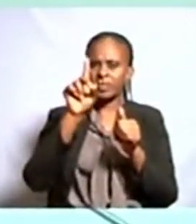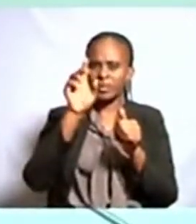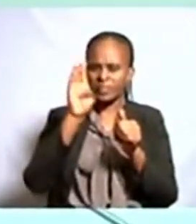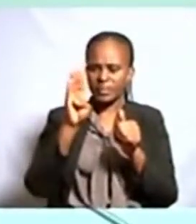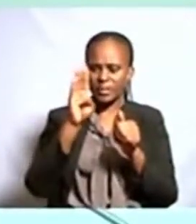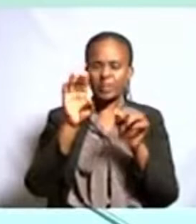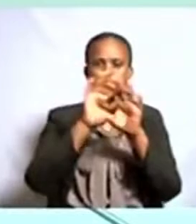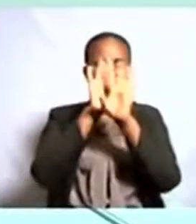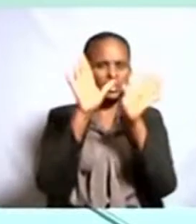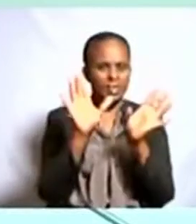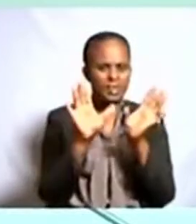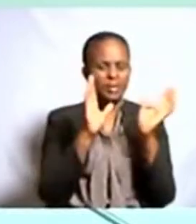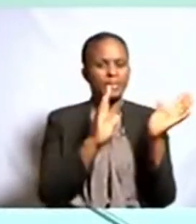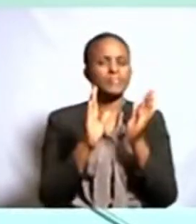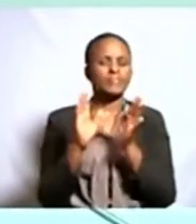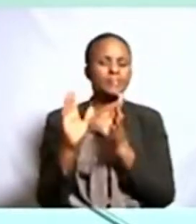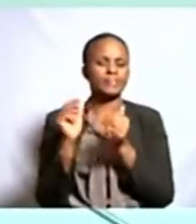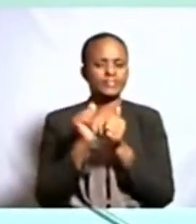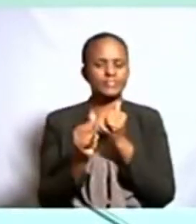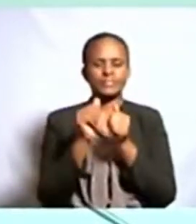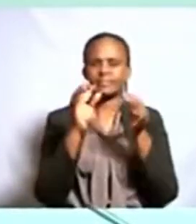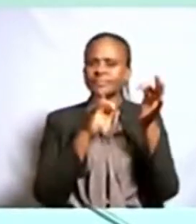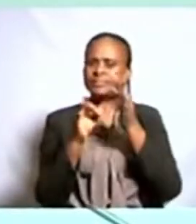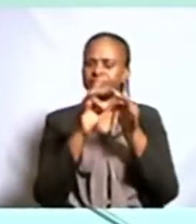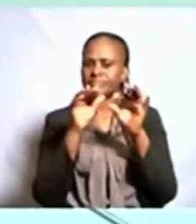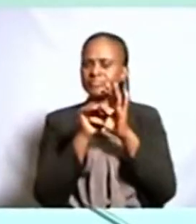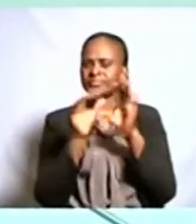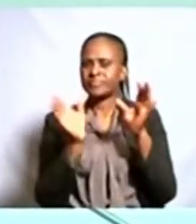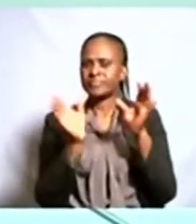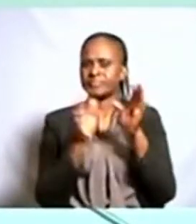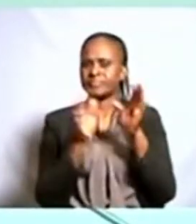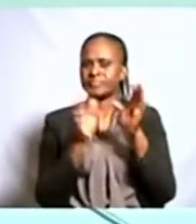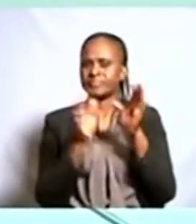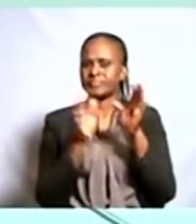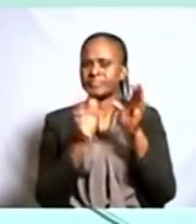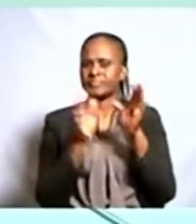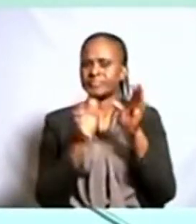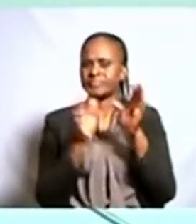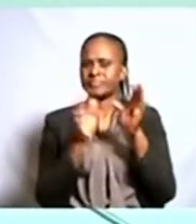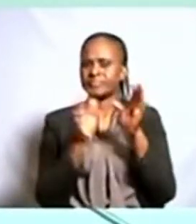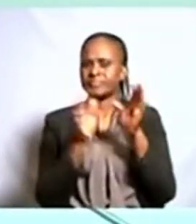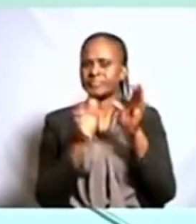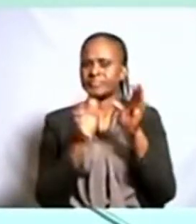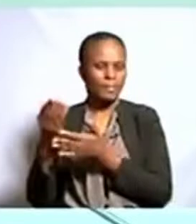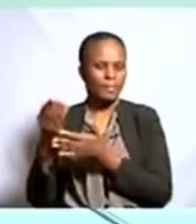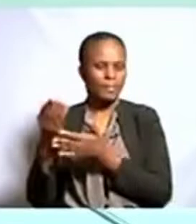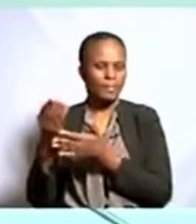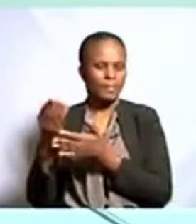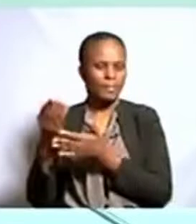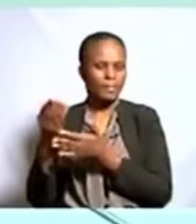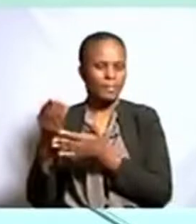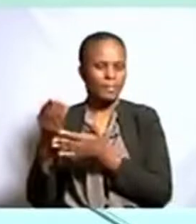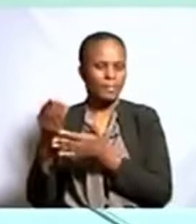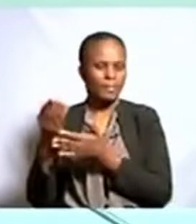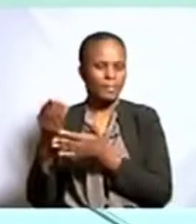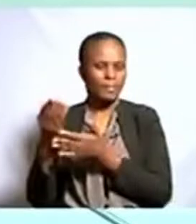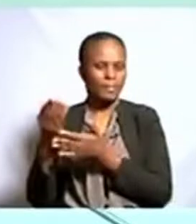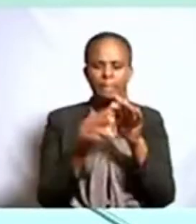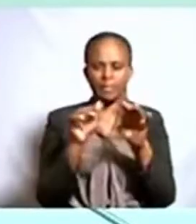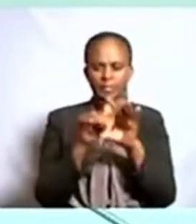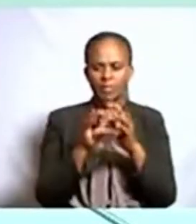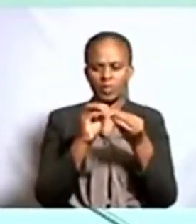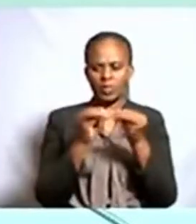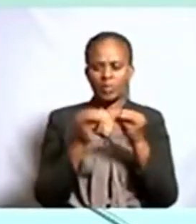the procurement plan, which highlights, among others, the amounts, units, and procurement method as shown at Appendix